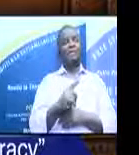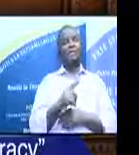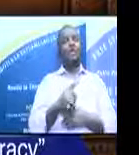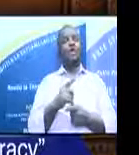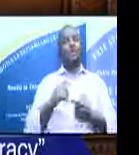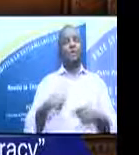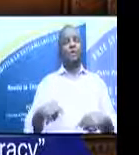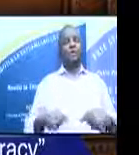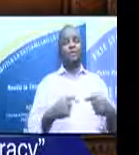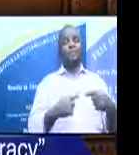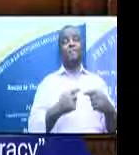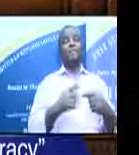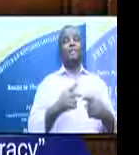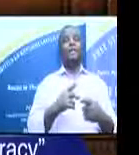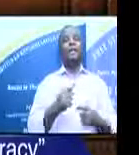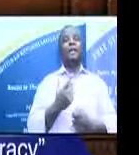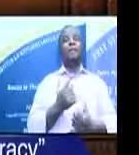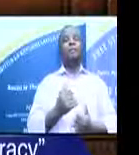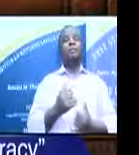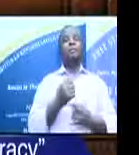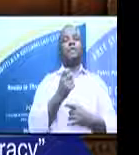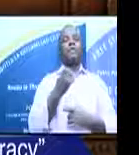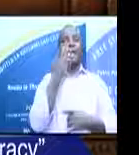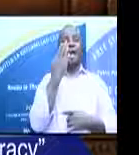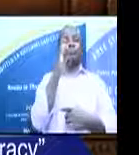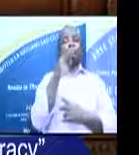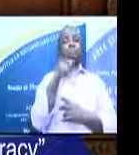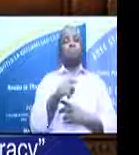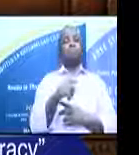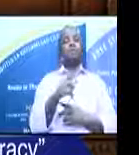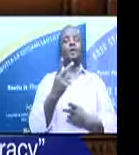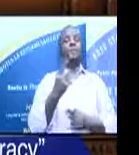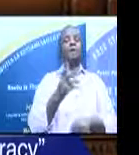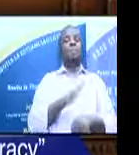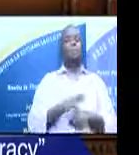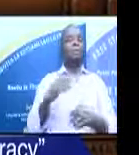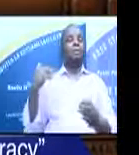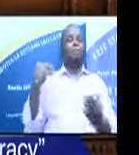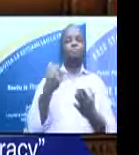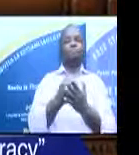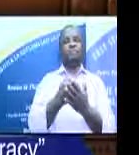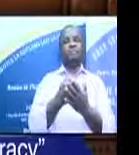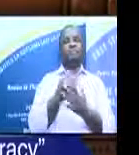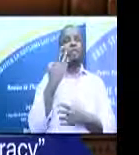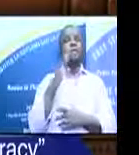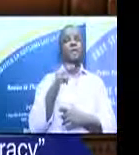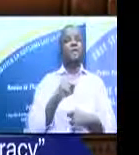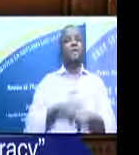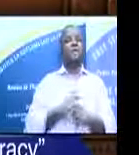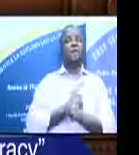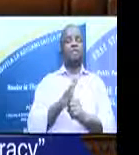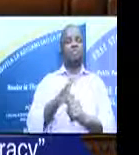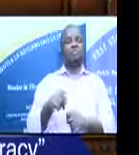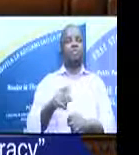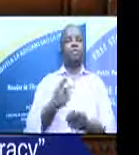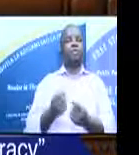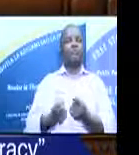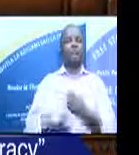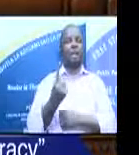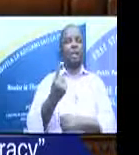against stigmatization, since the stigmatization is always present when the disease outbreaks.